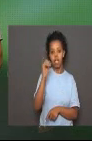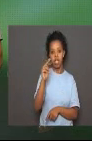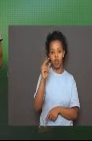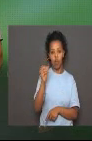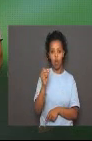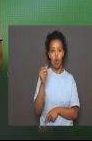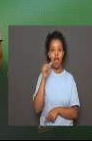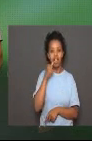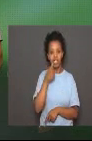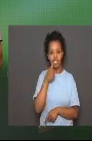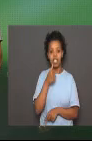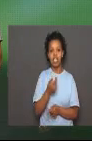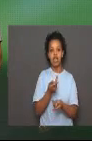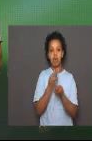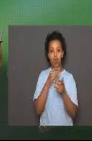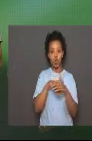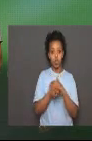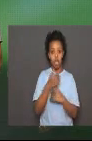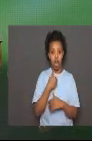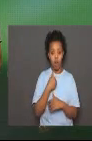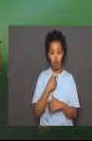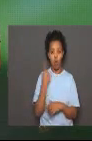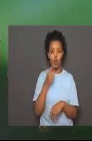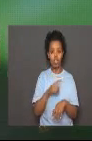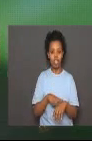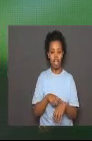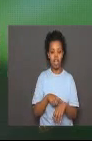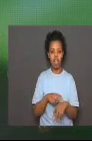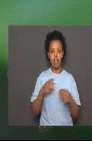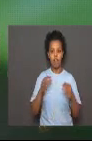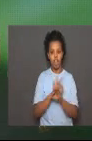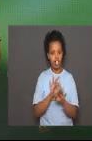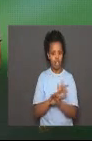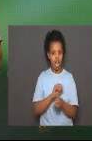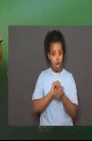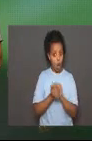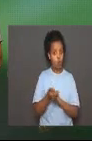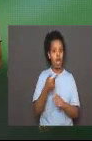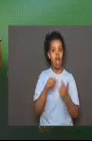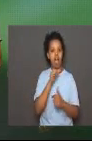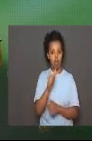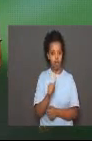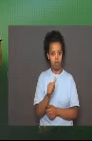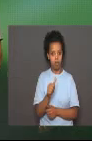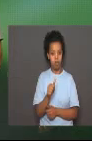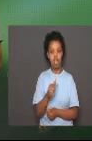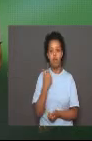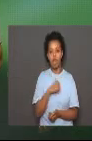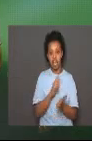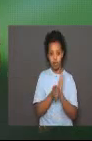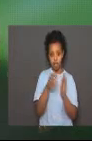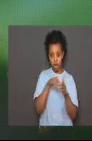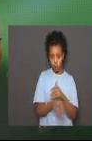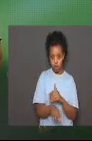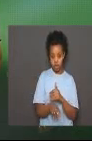will not always create a functional change. In our example, if